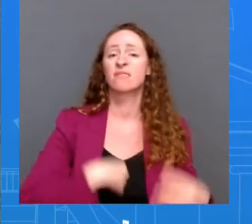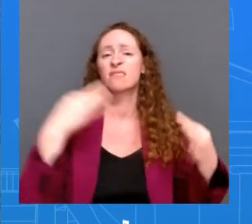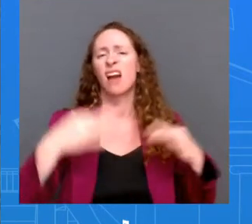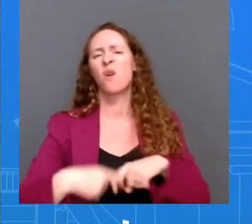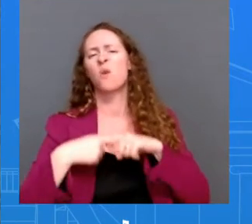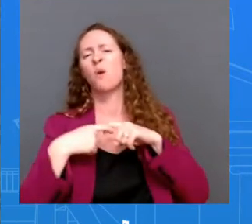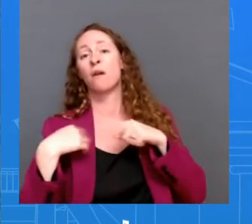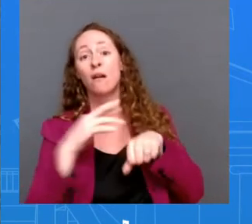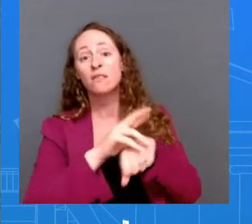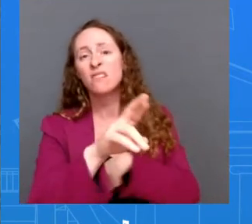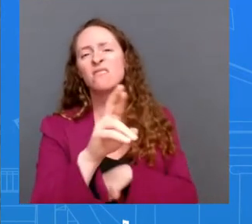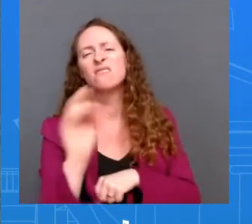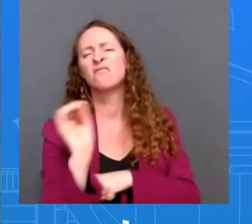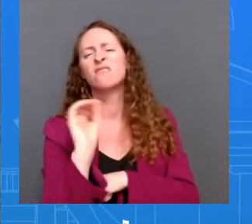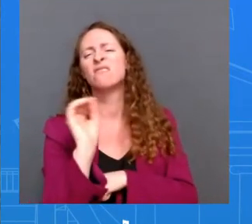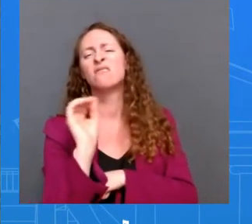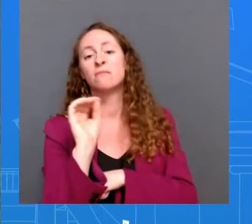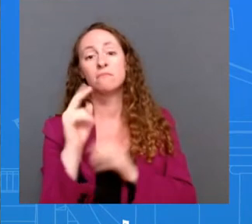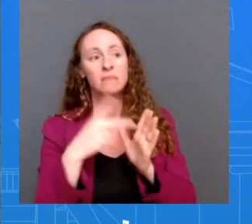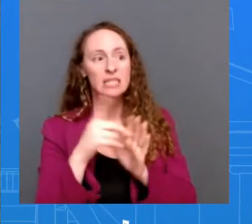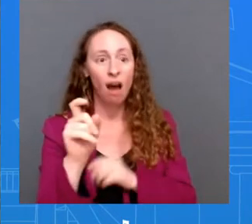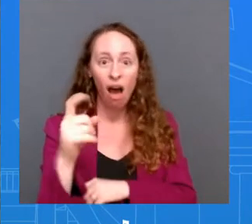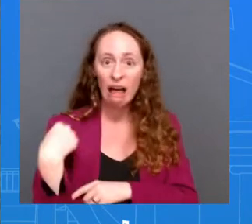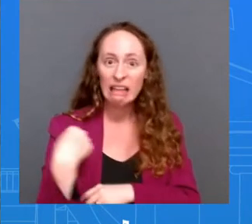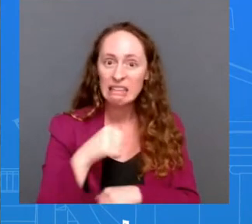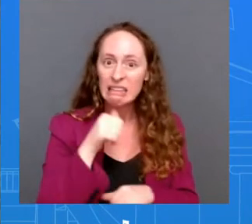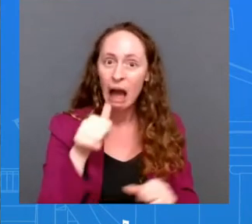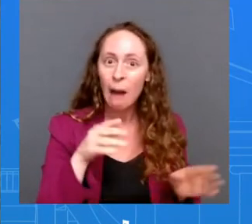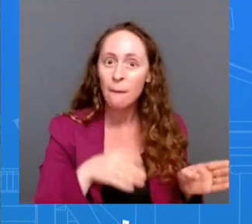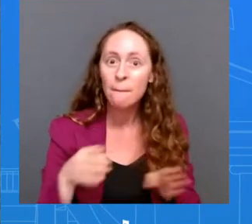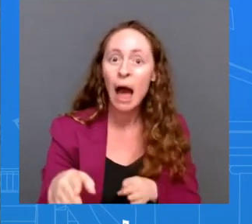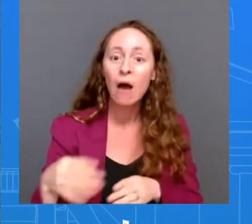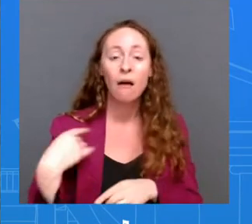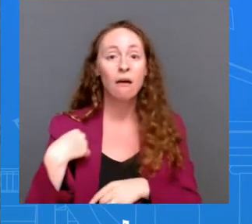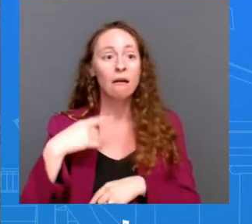test will happen. It will be rescheduled for the near future.